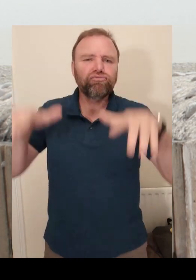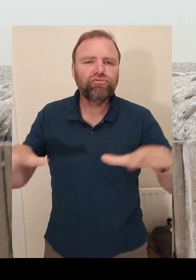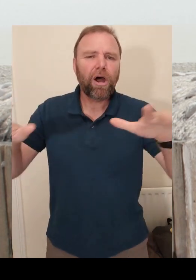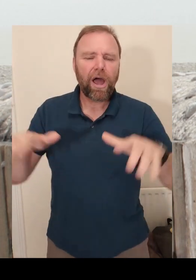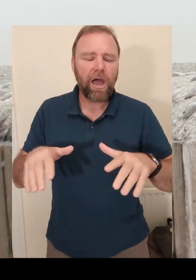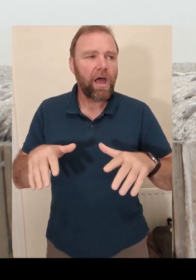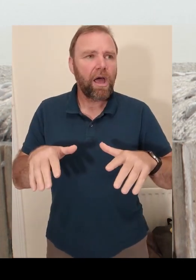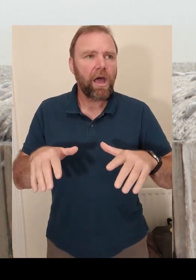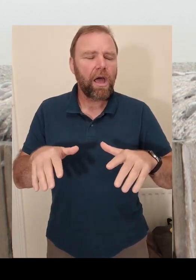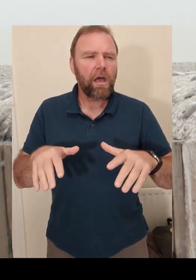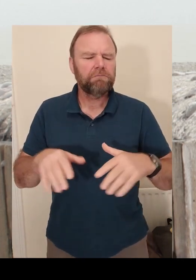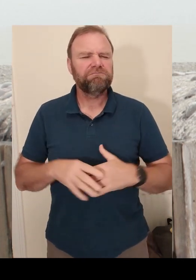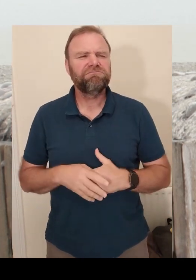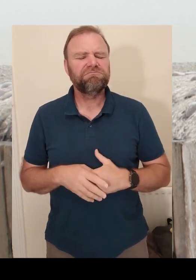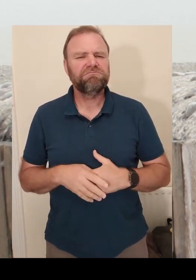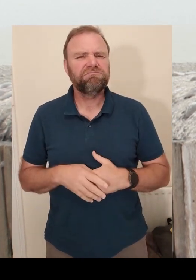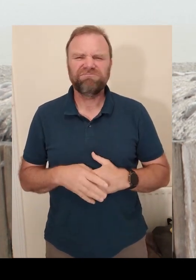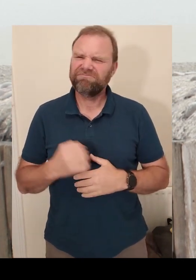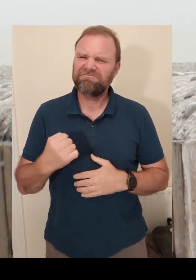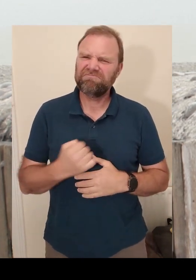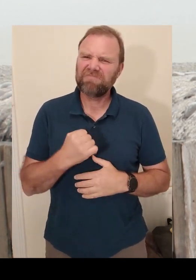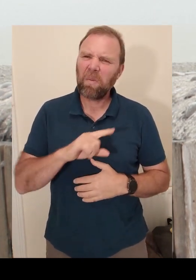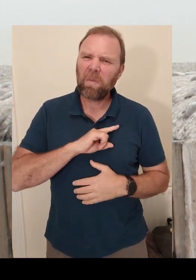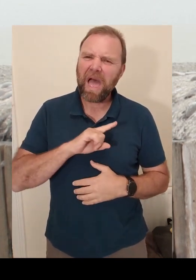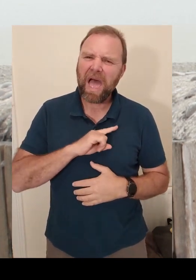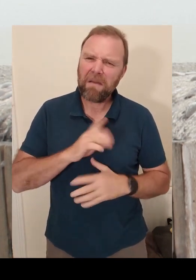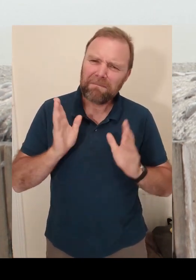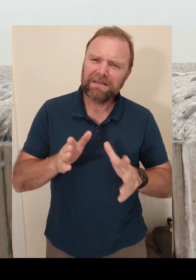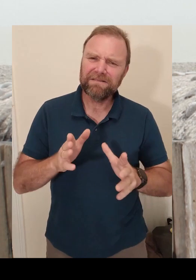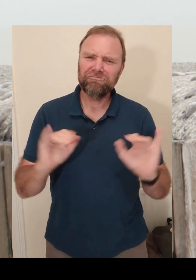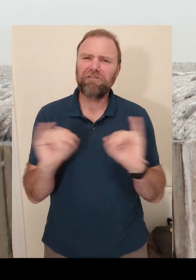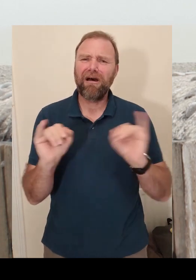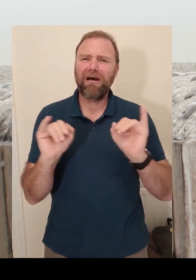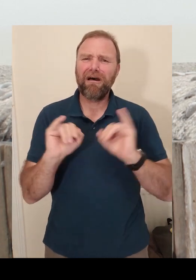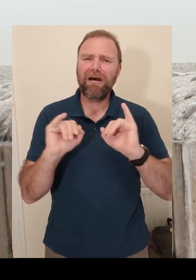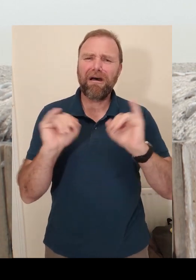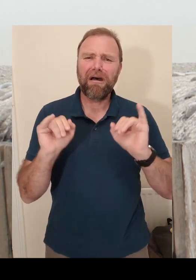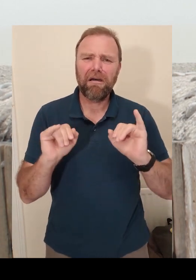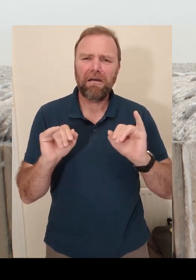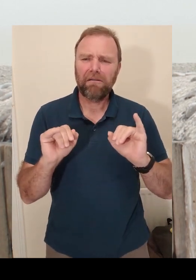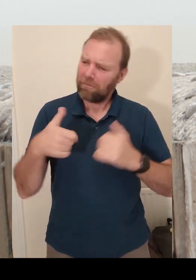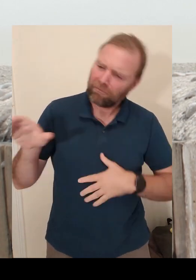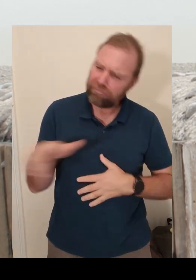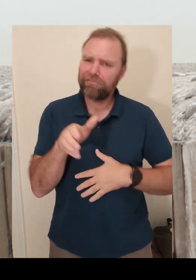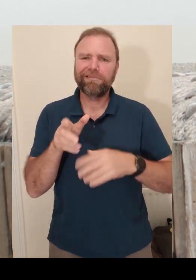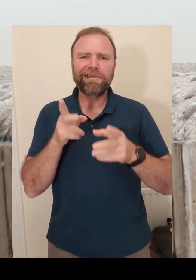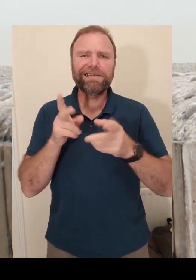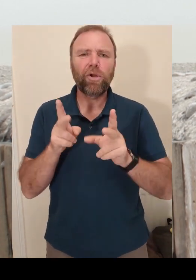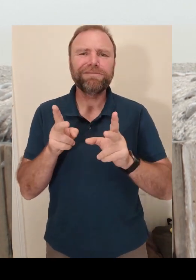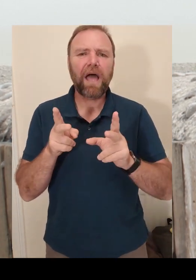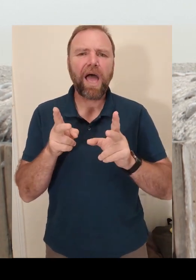erupts, or whatever, you know. And it's a real shame that you're going to have some kind of crisis, that you're going to have some kind of